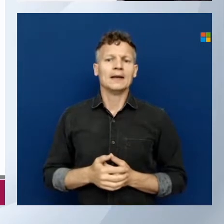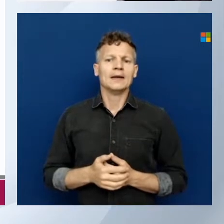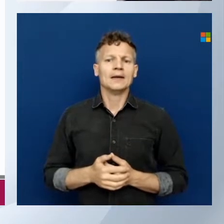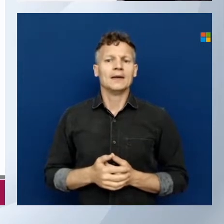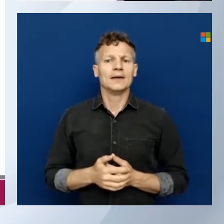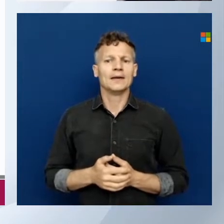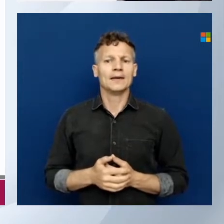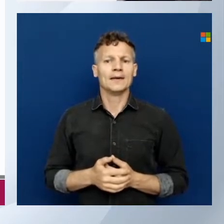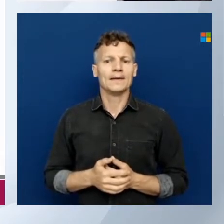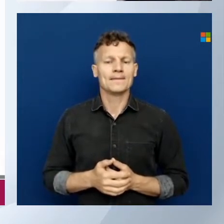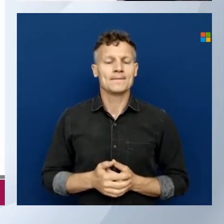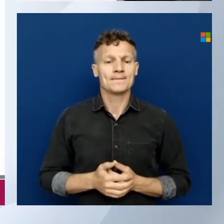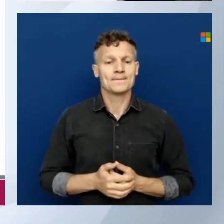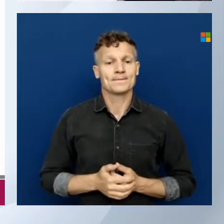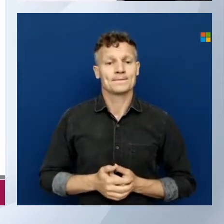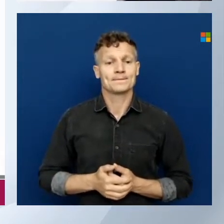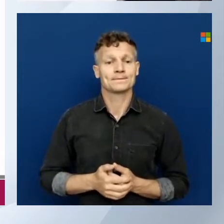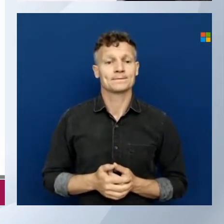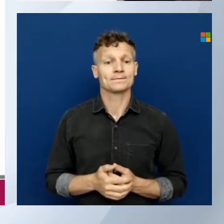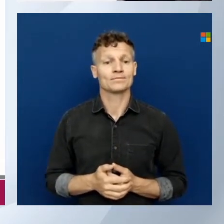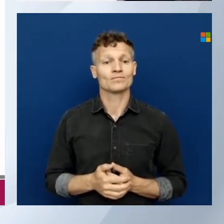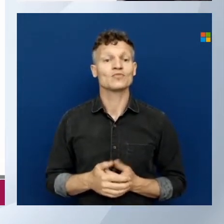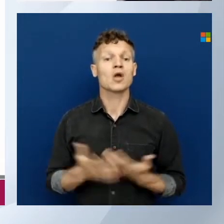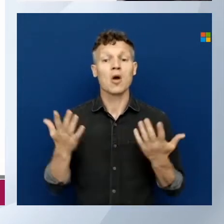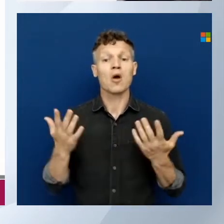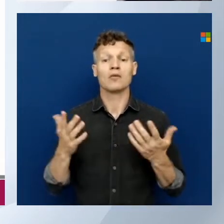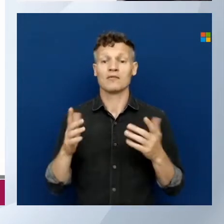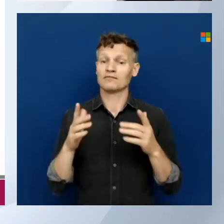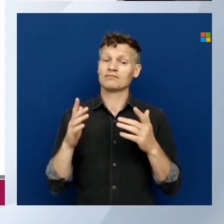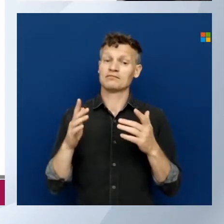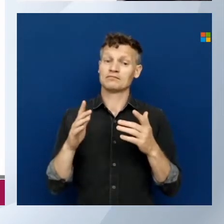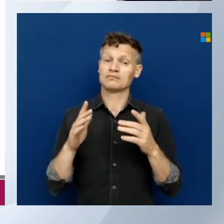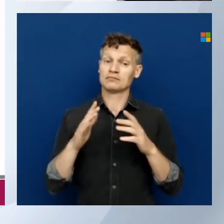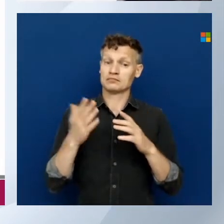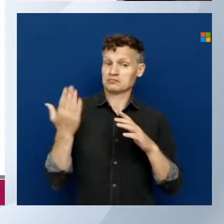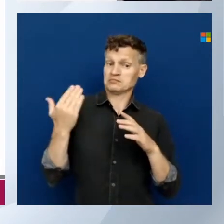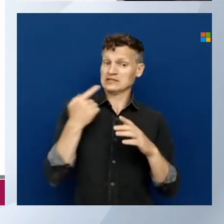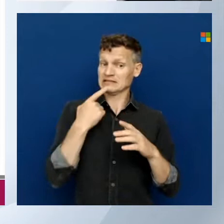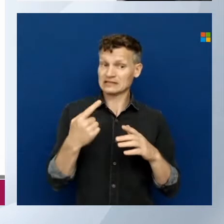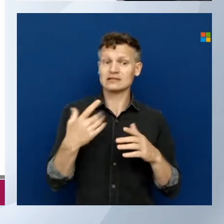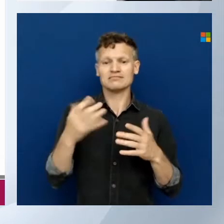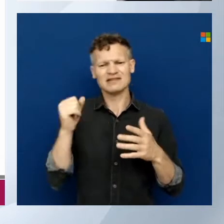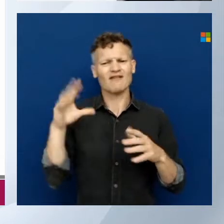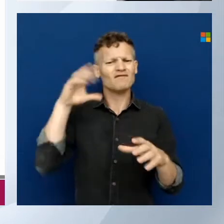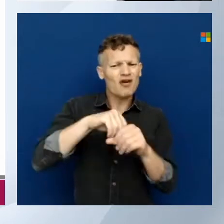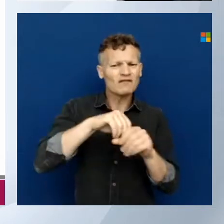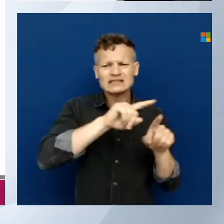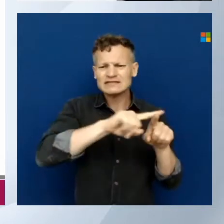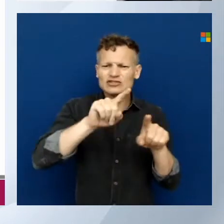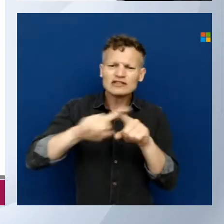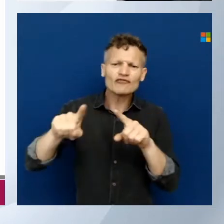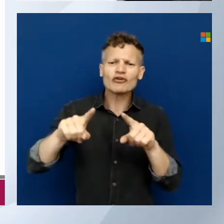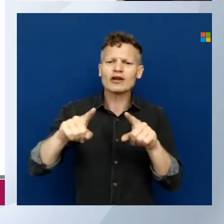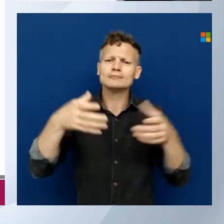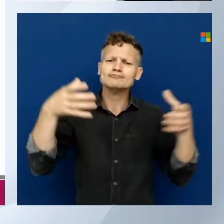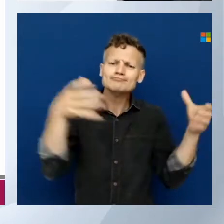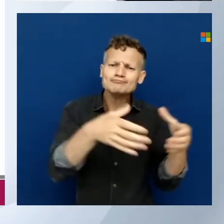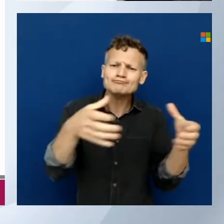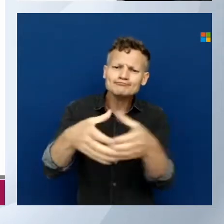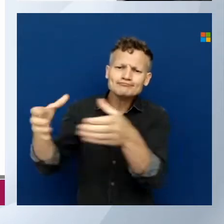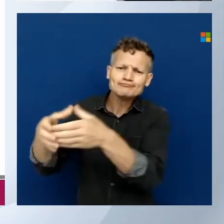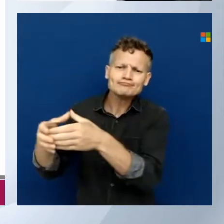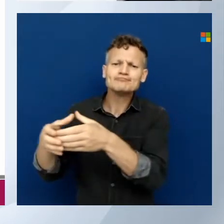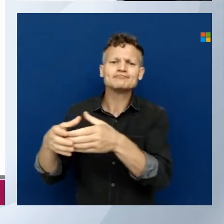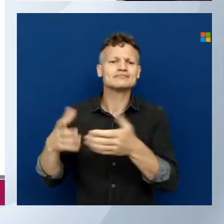introduction, I'm involved in quite some community programs like the Citrix Technology Professionals, Microsoft Most